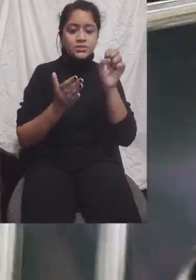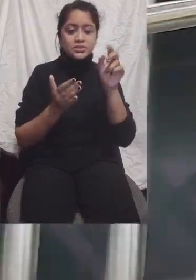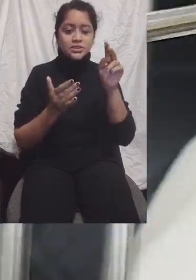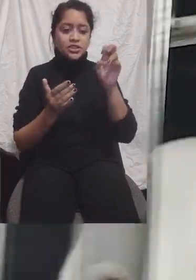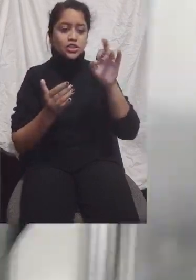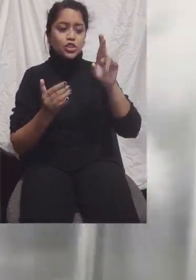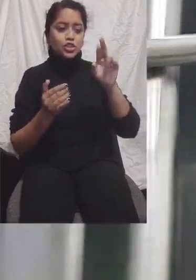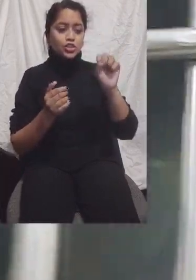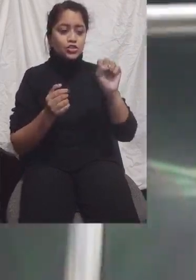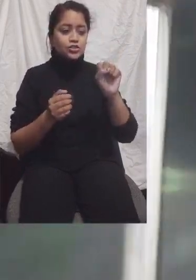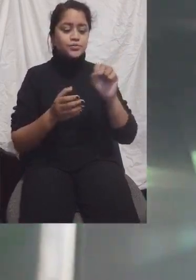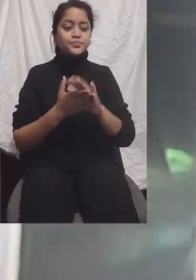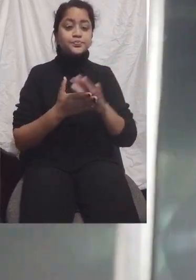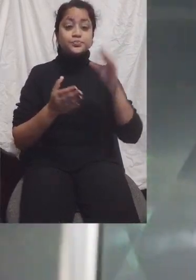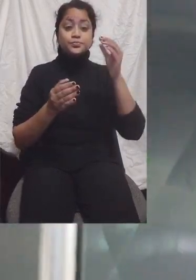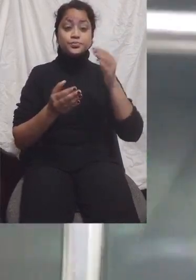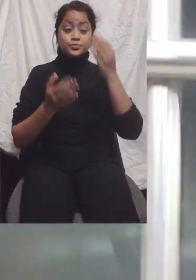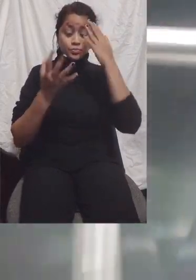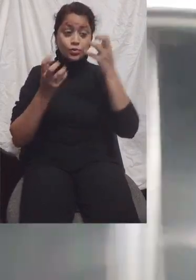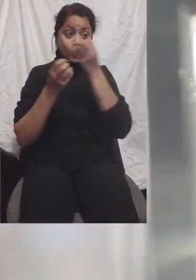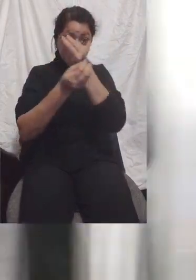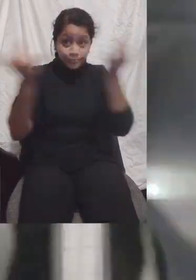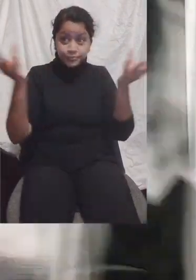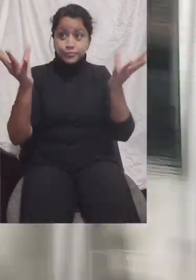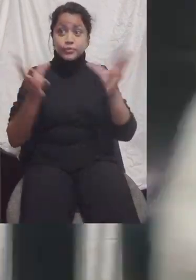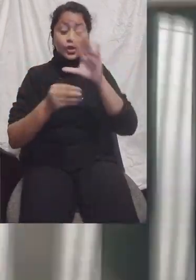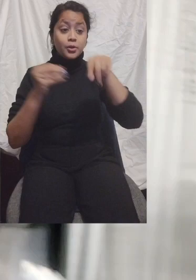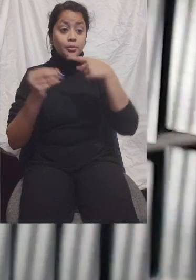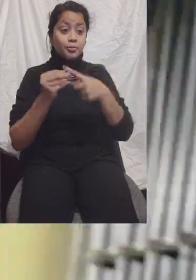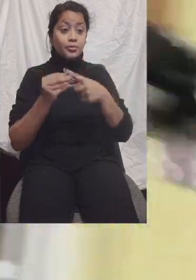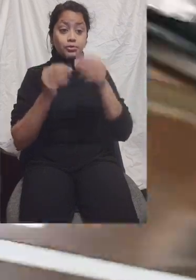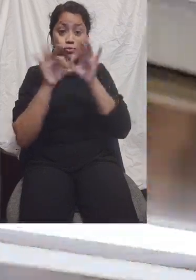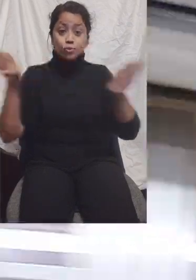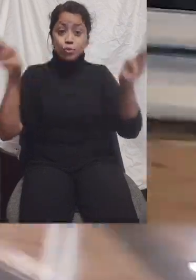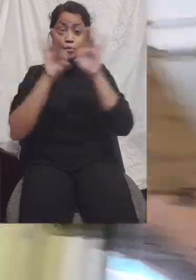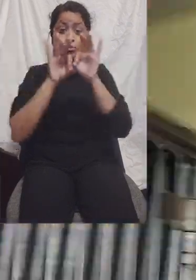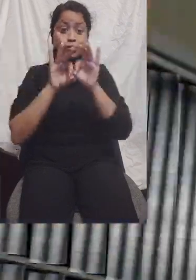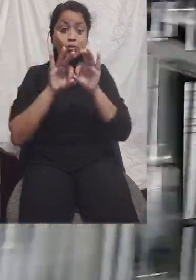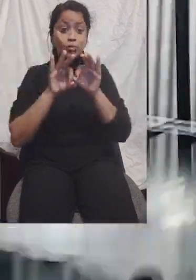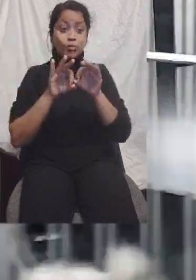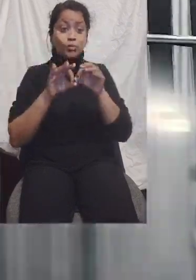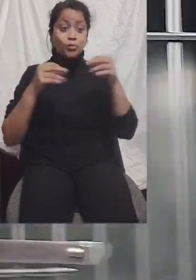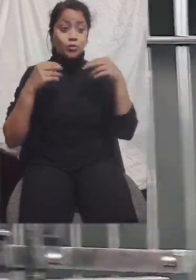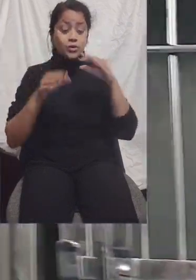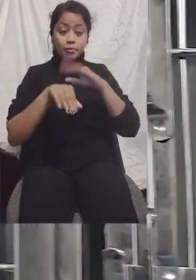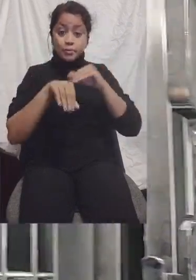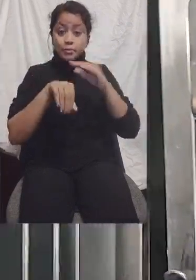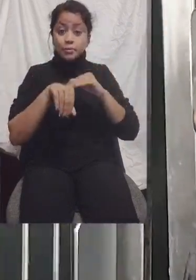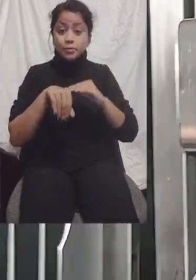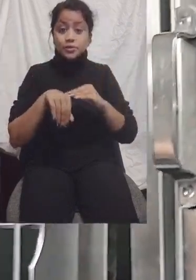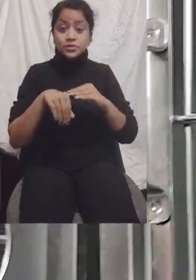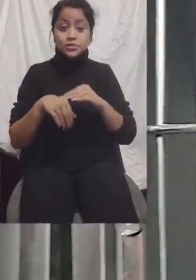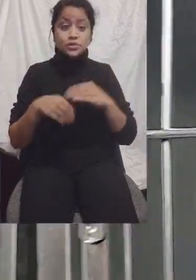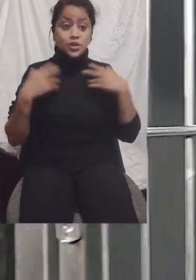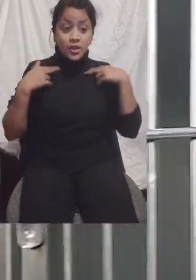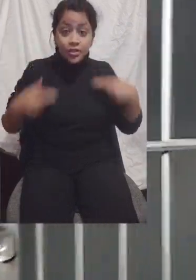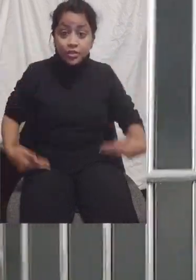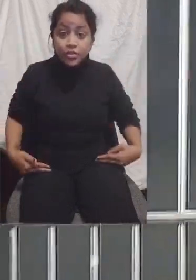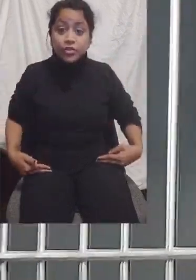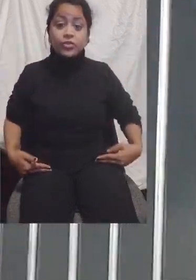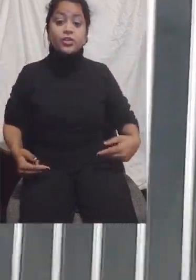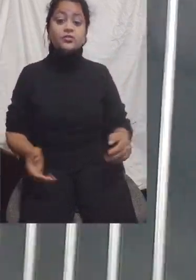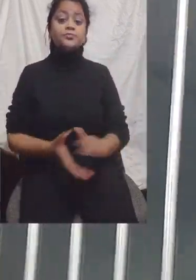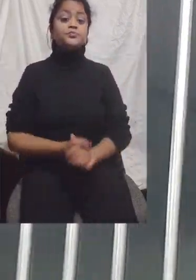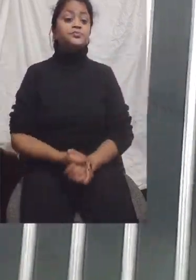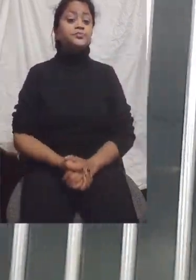welfare and learning about responsible pet ownership and preventative care and animal health. Flight escorts are another big one. If